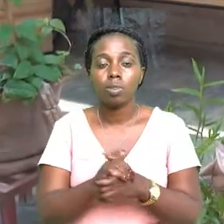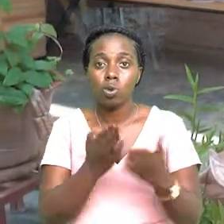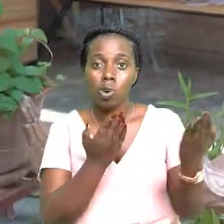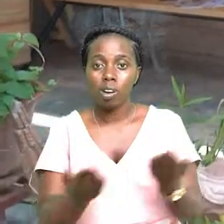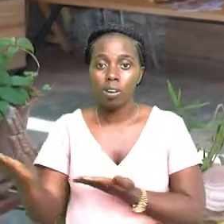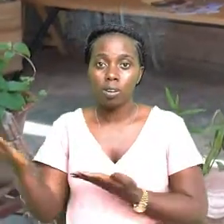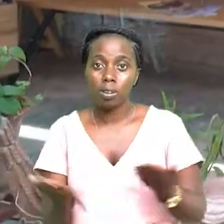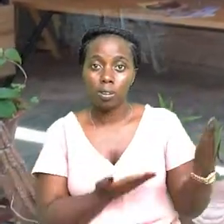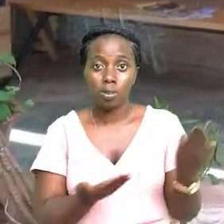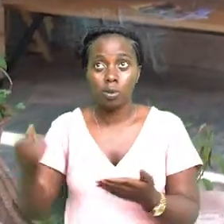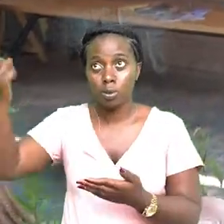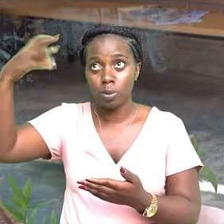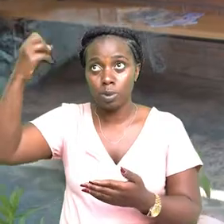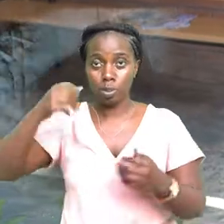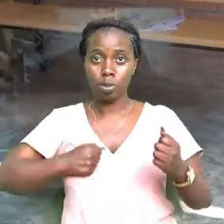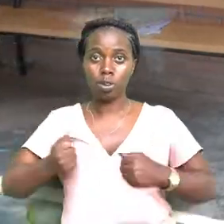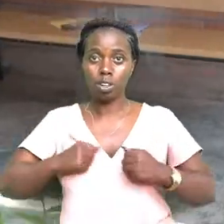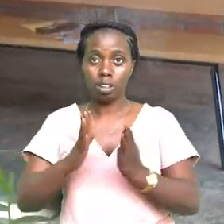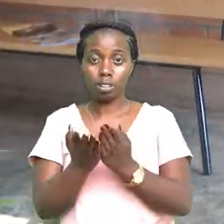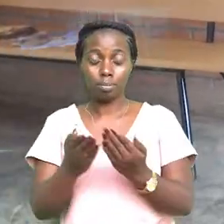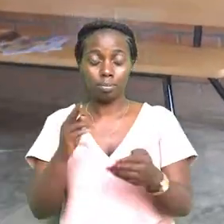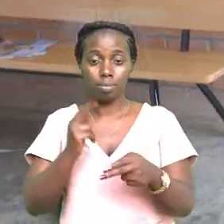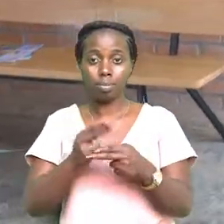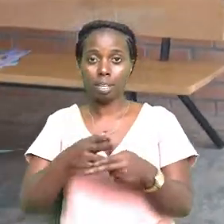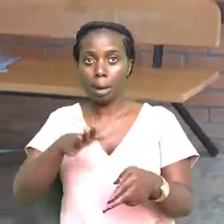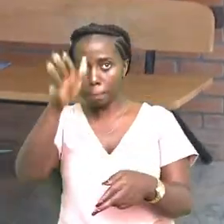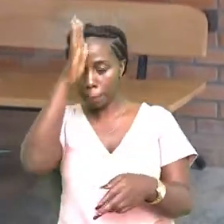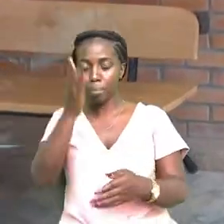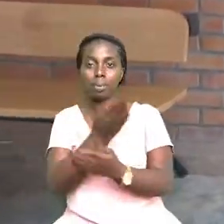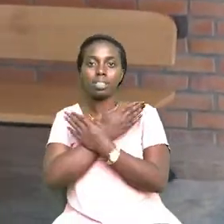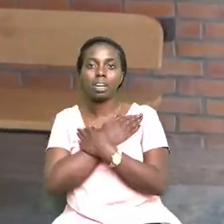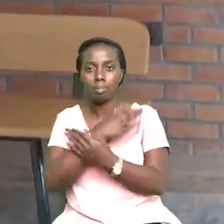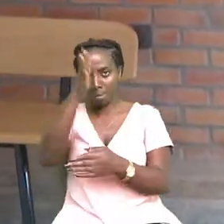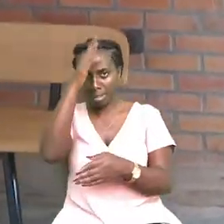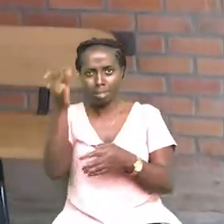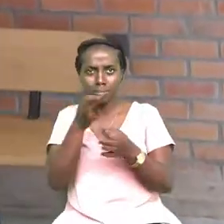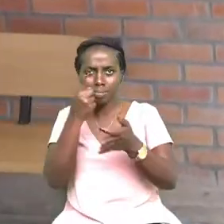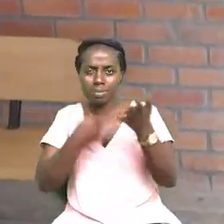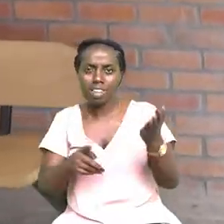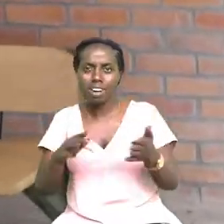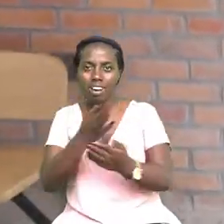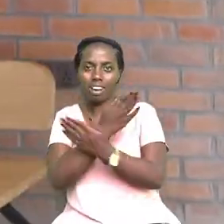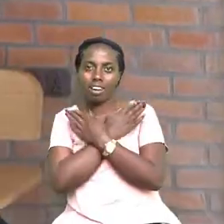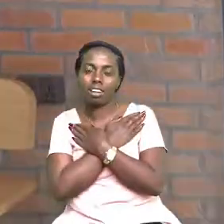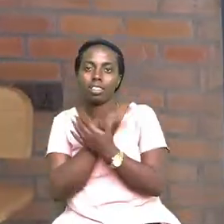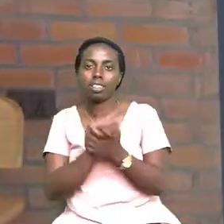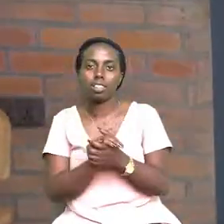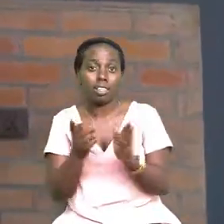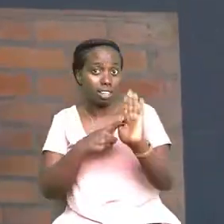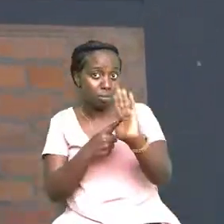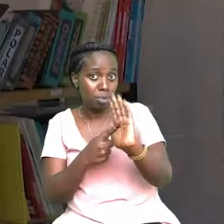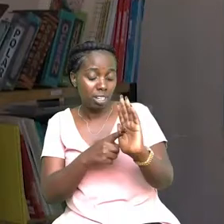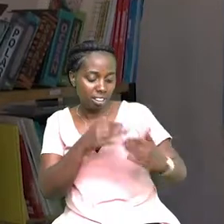Karibu, welcome to Kigali, Rwanda. My name is Papa Yambi. Yambi means hug. Let me show